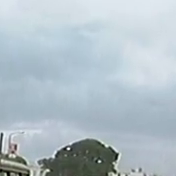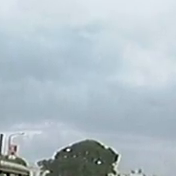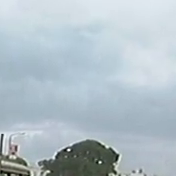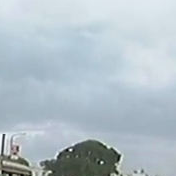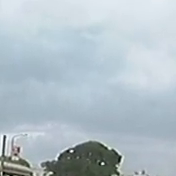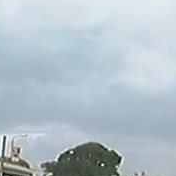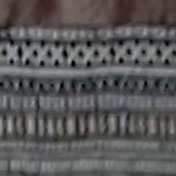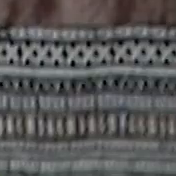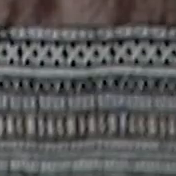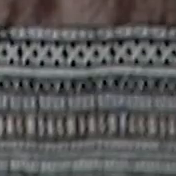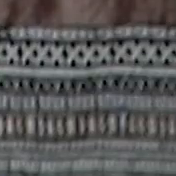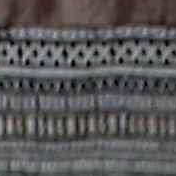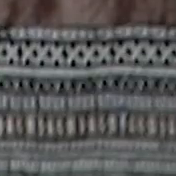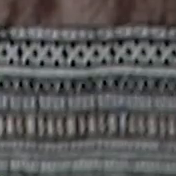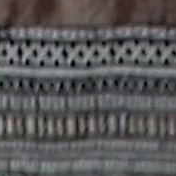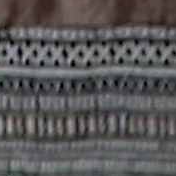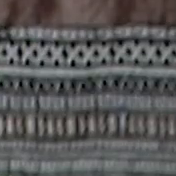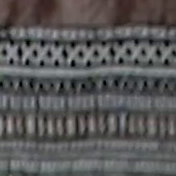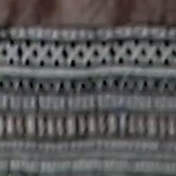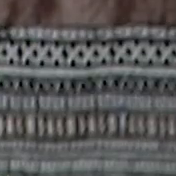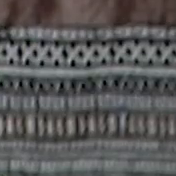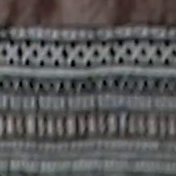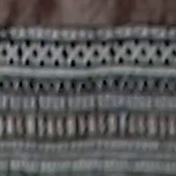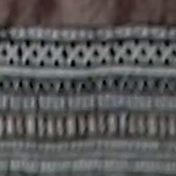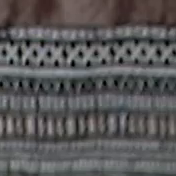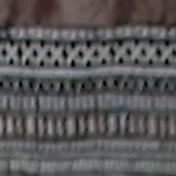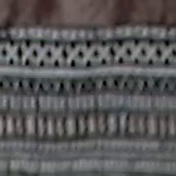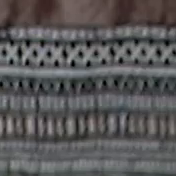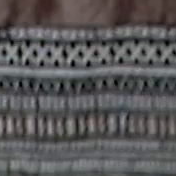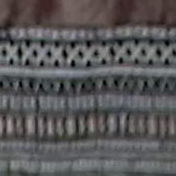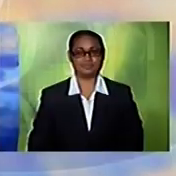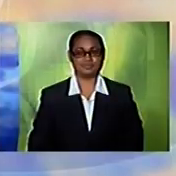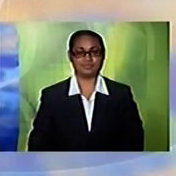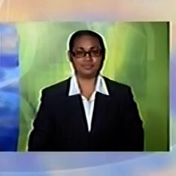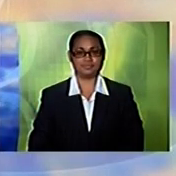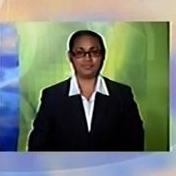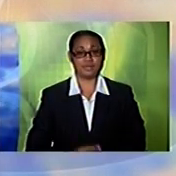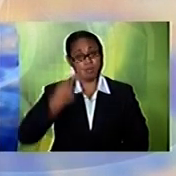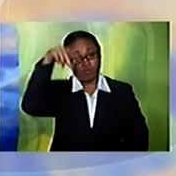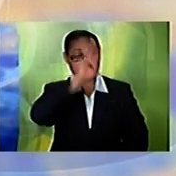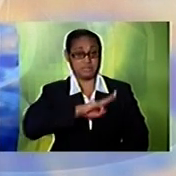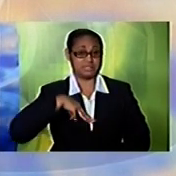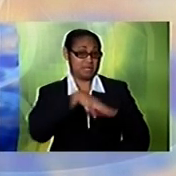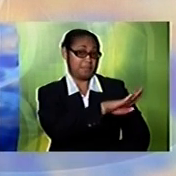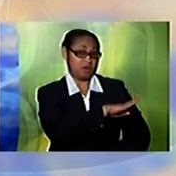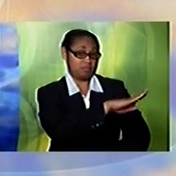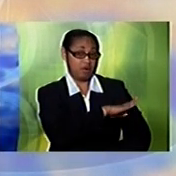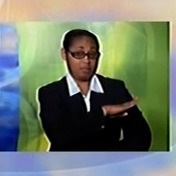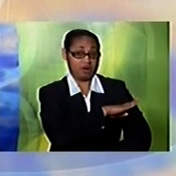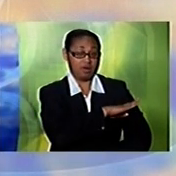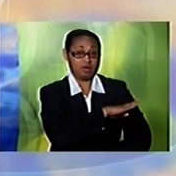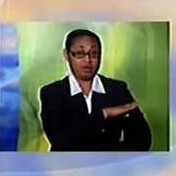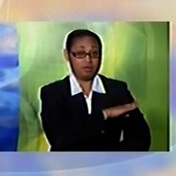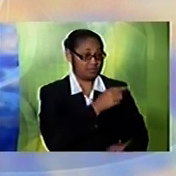to the new fare agreement between government and taxi operators. Prime Minister Commodore